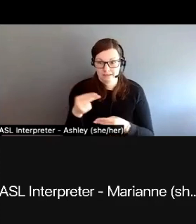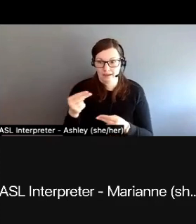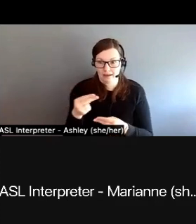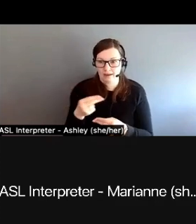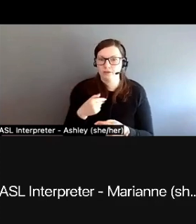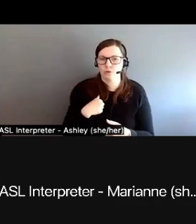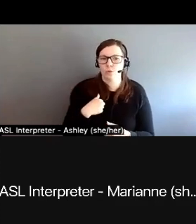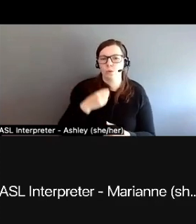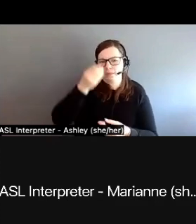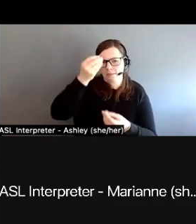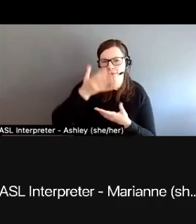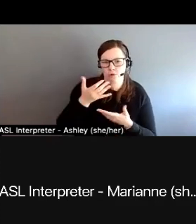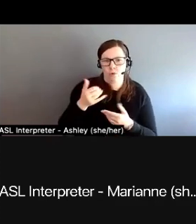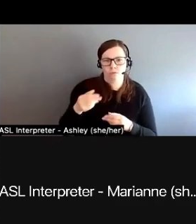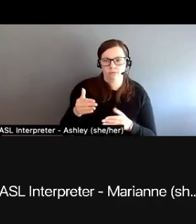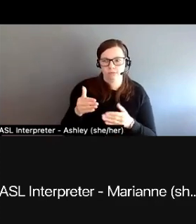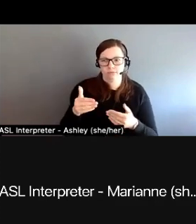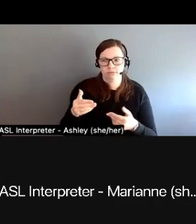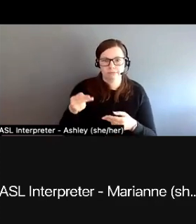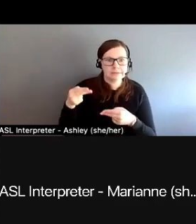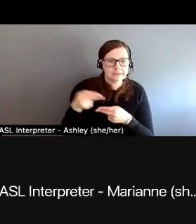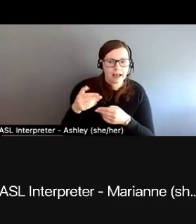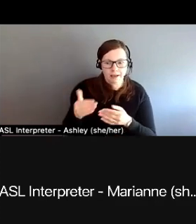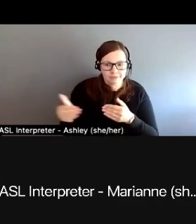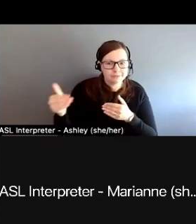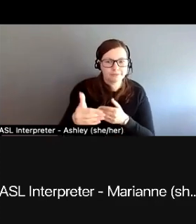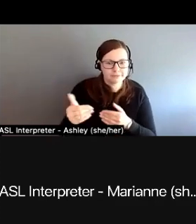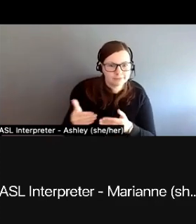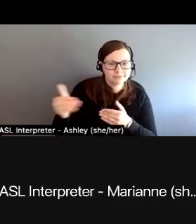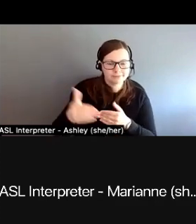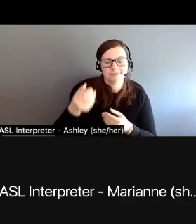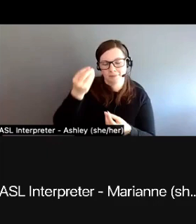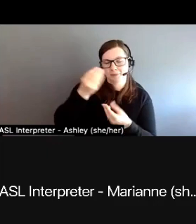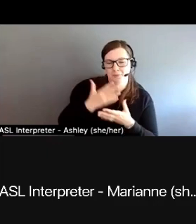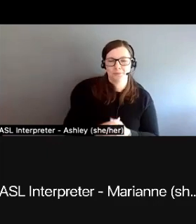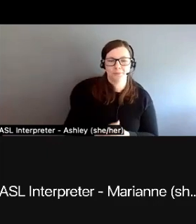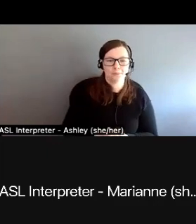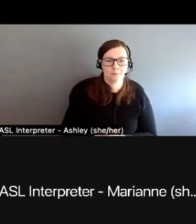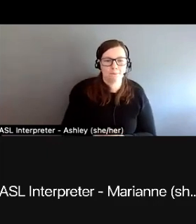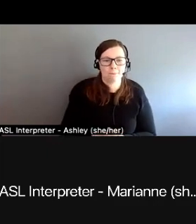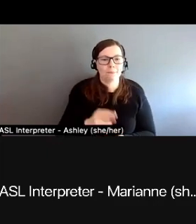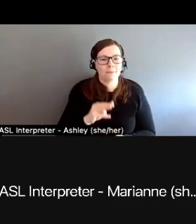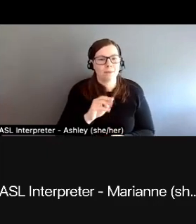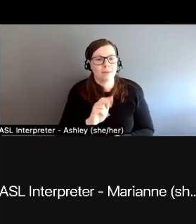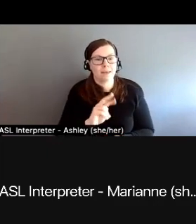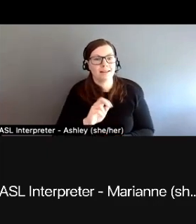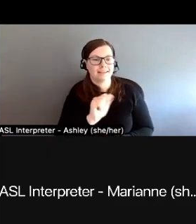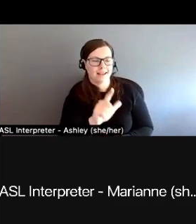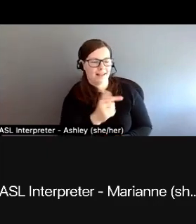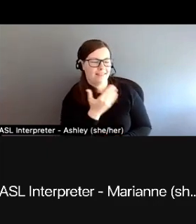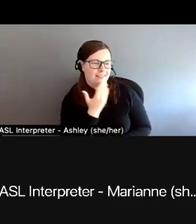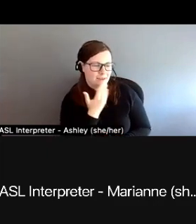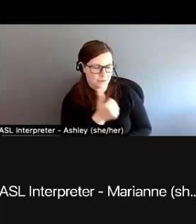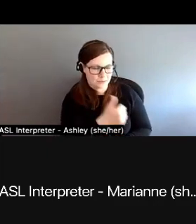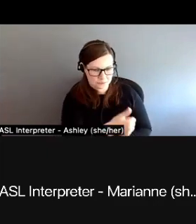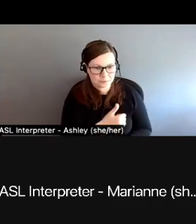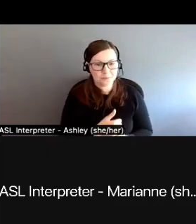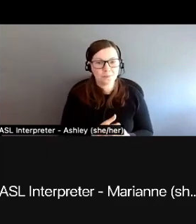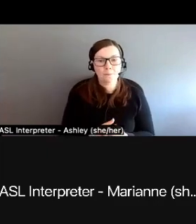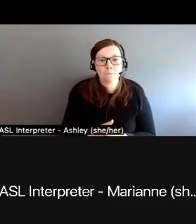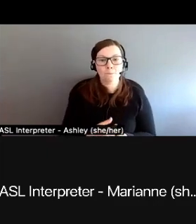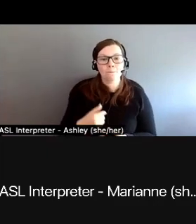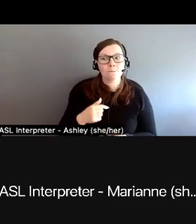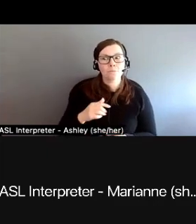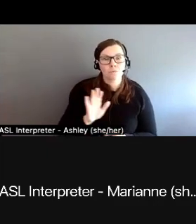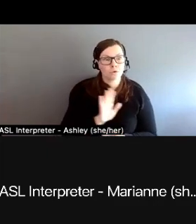you want me to switch slides. Okay. Sure. Thank you, Tracy. Thank you. So when I think about the